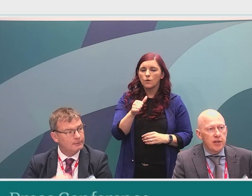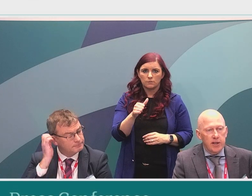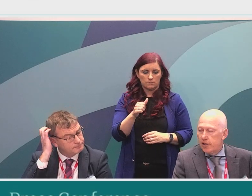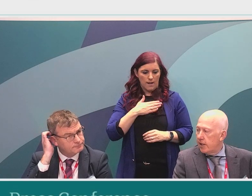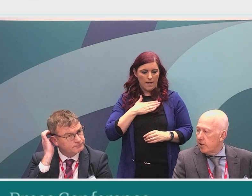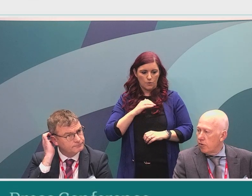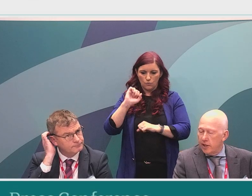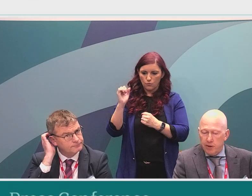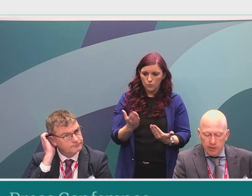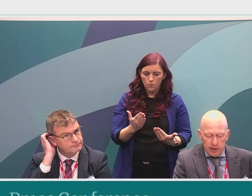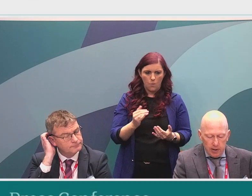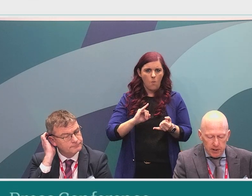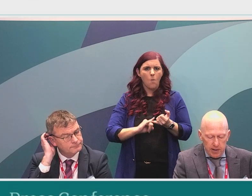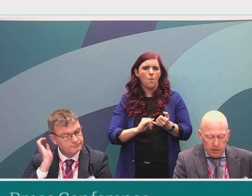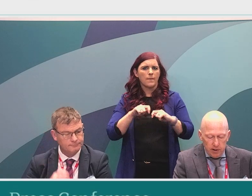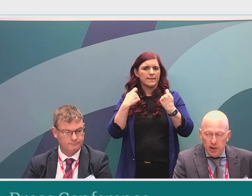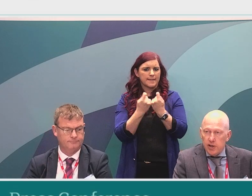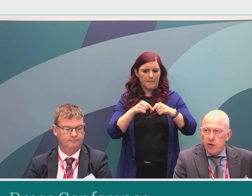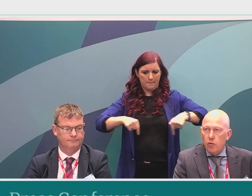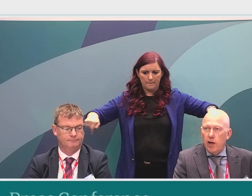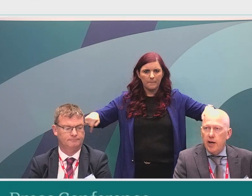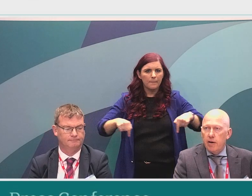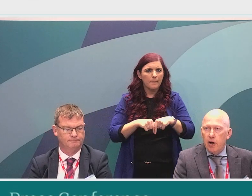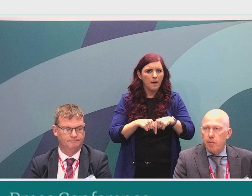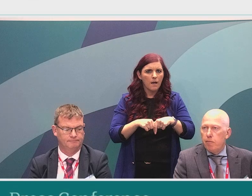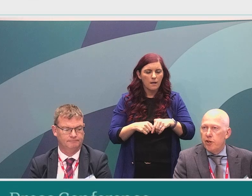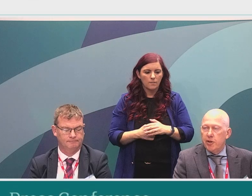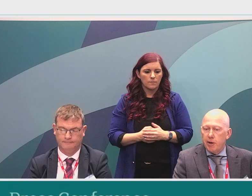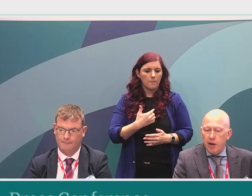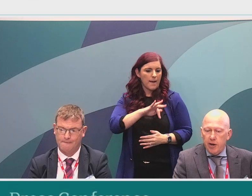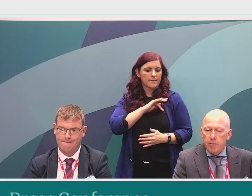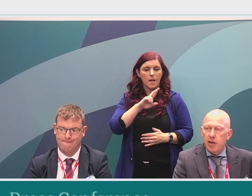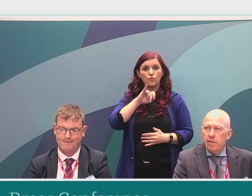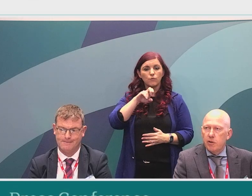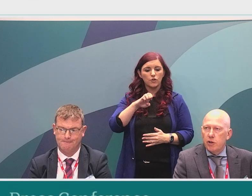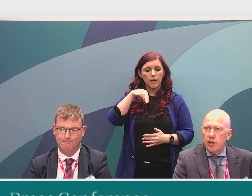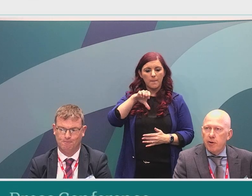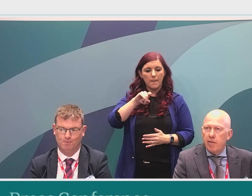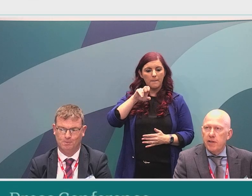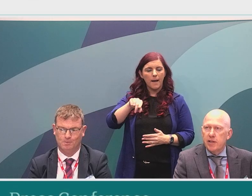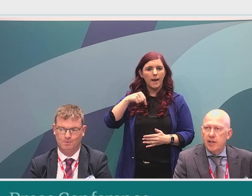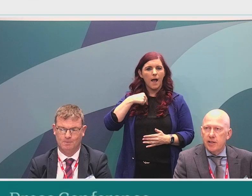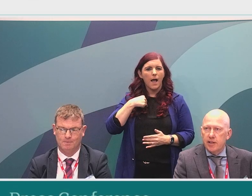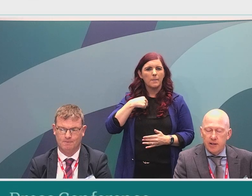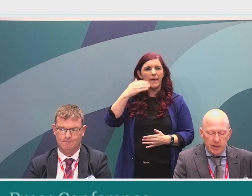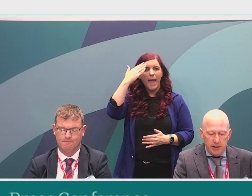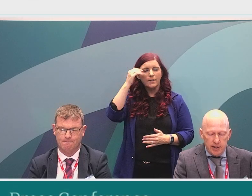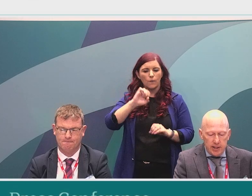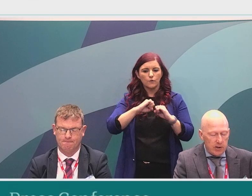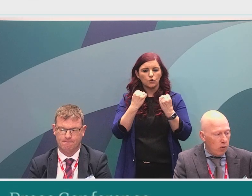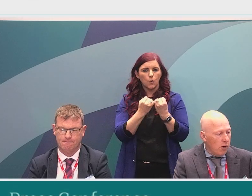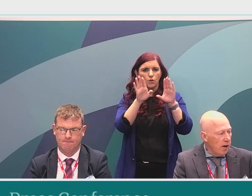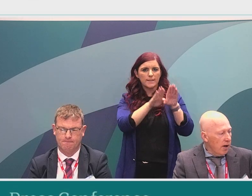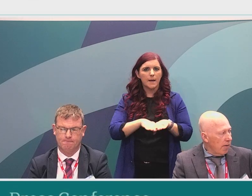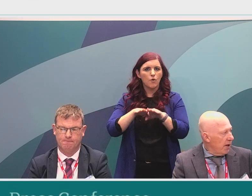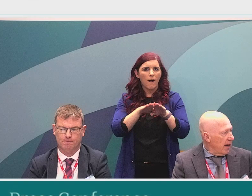introduce the CSO team here at the top table. So I'm Richie McMahon. I'm Head of Social and Demographic Statistics in the